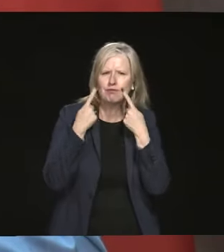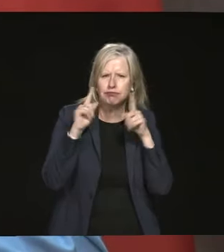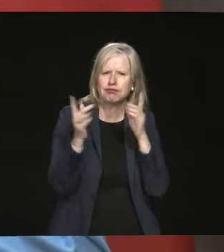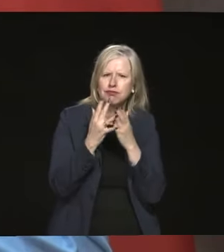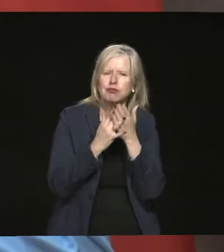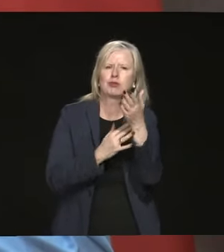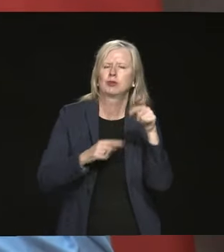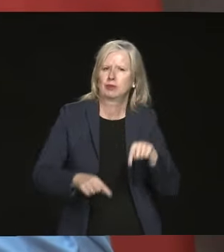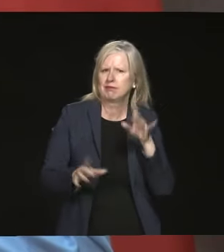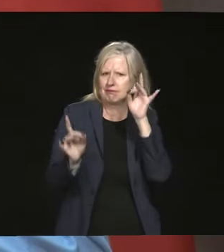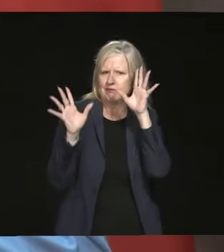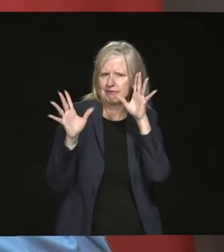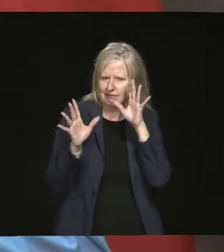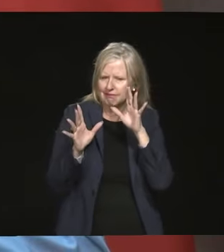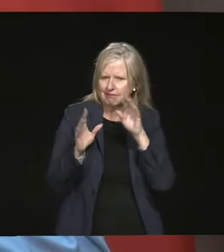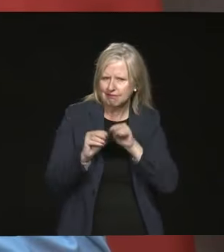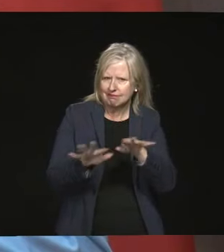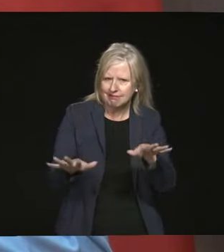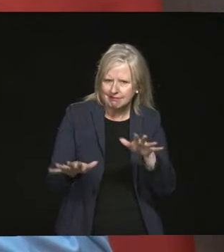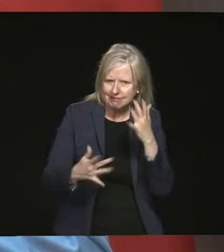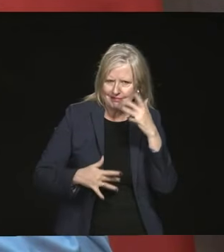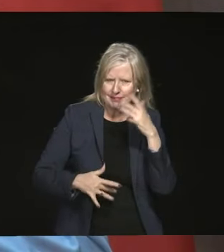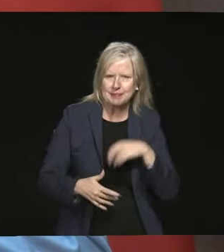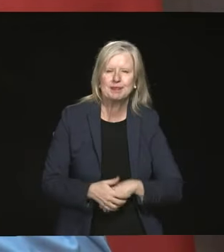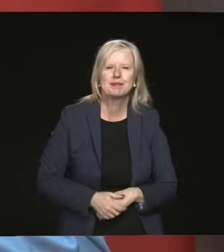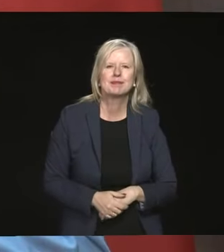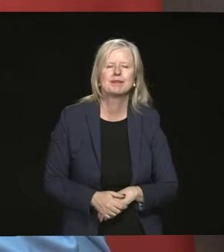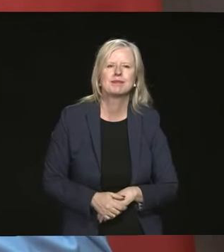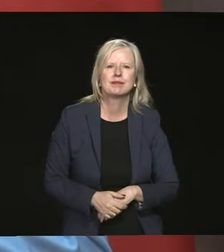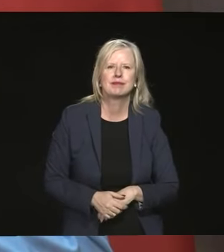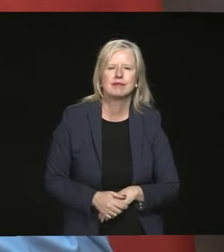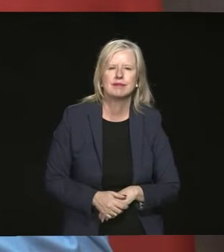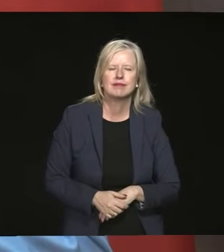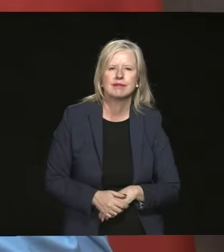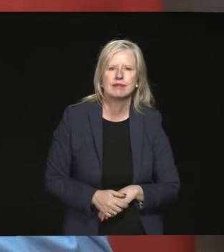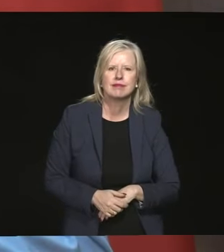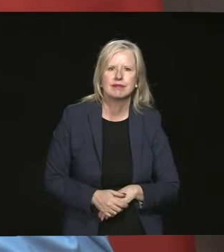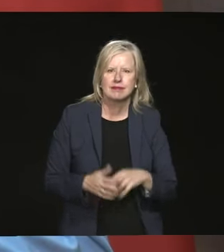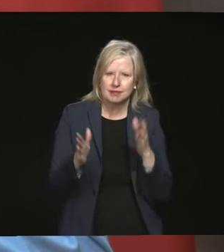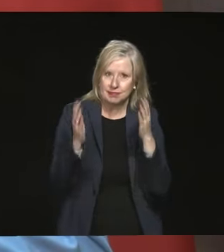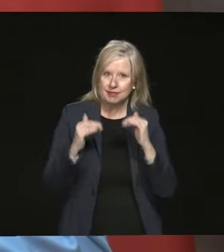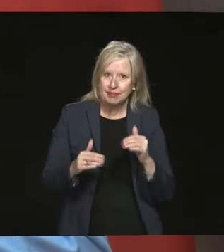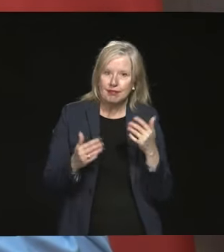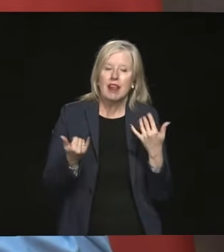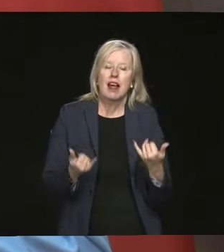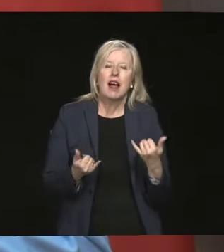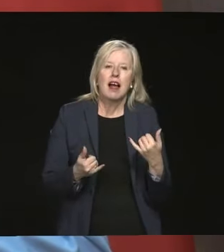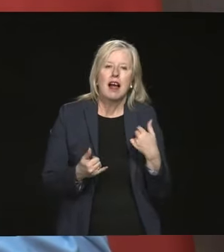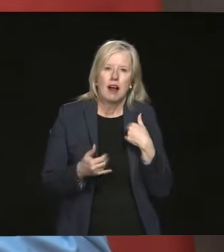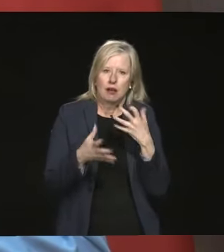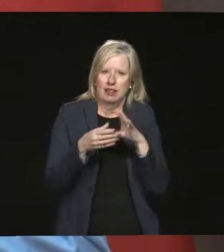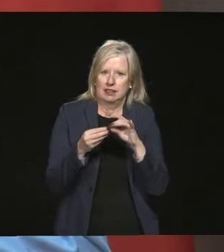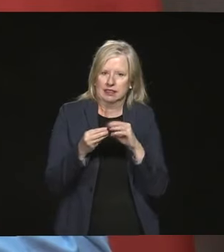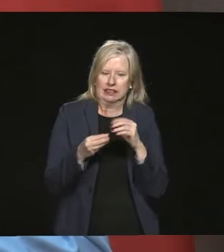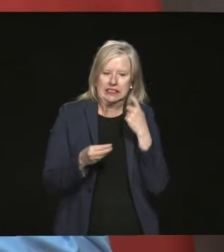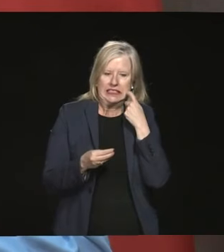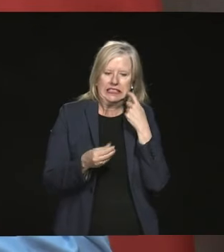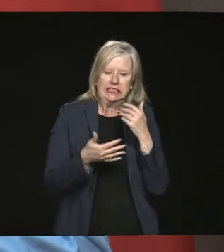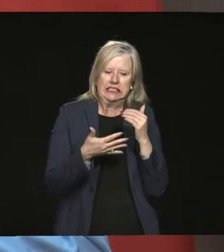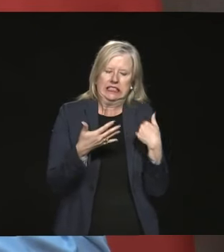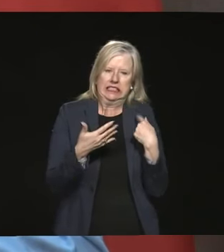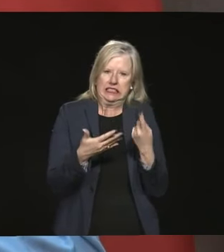Je souhaite maintenant vous parler des dernières commandes Let me et now turn livraisons to the des latest produits orders très en demande and sur deliveries le marché.